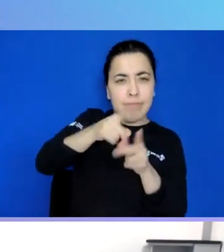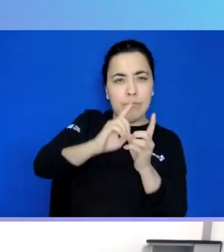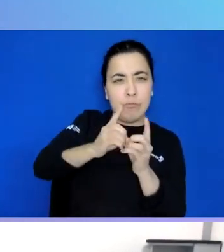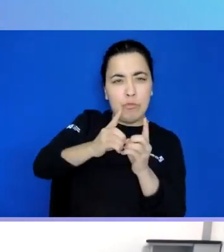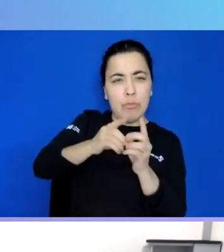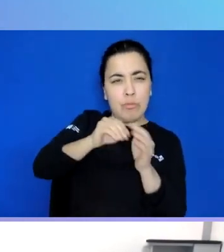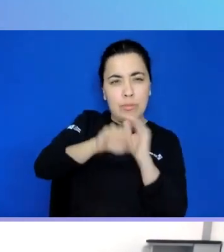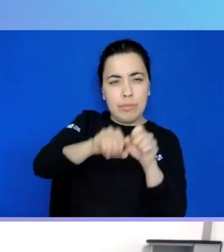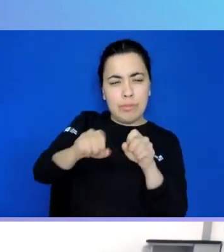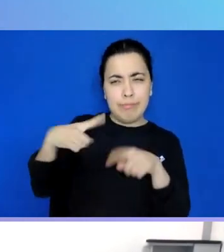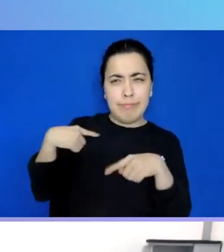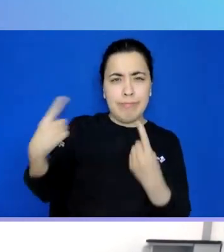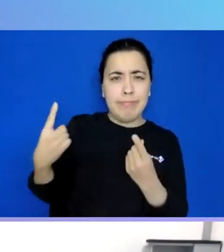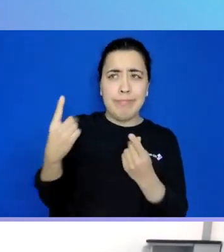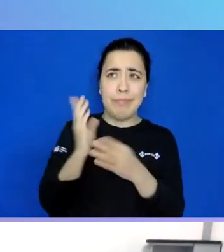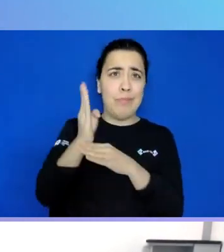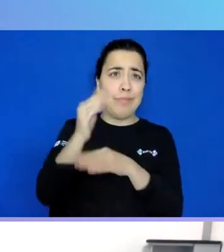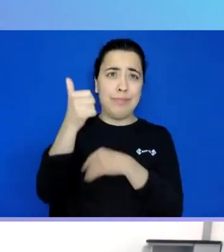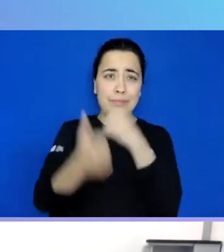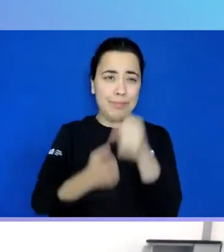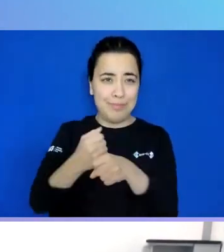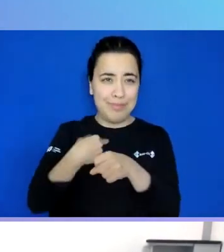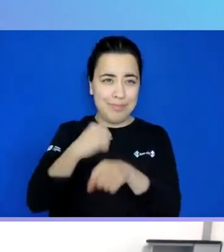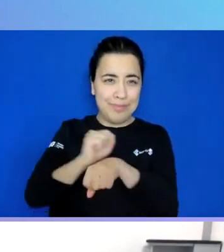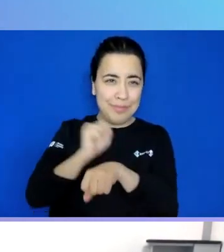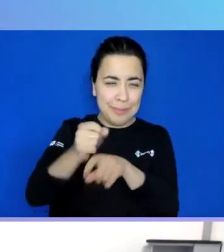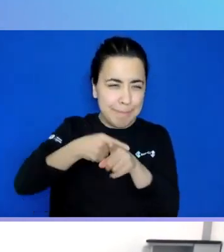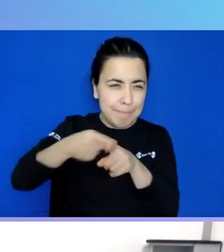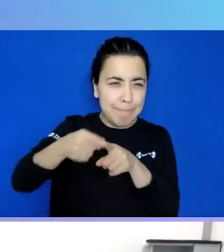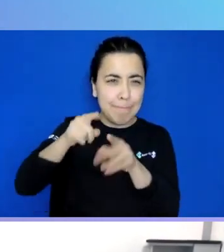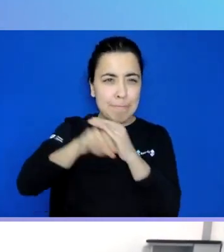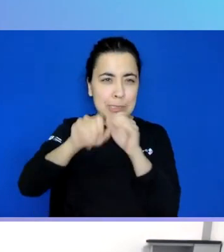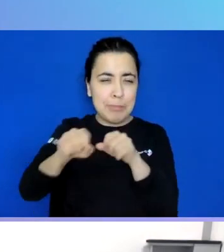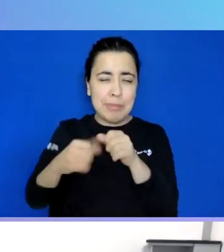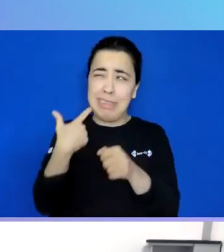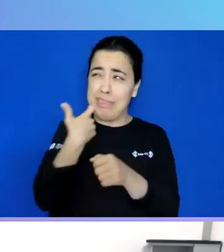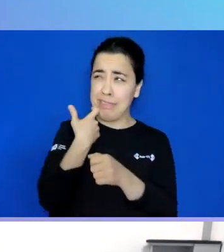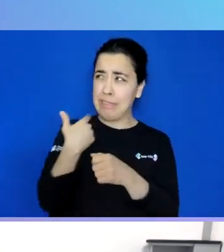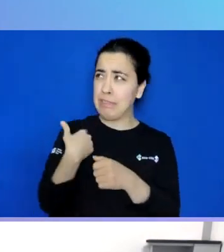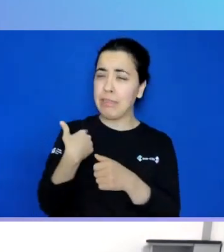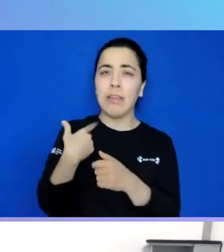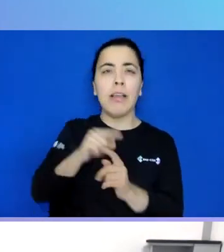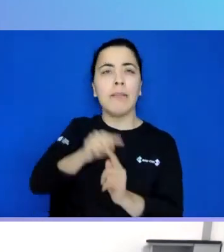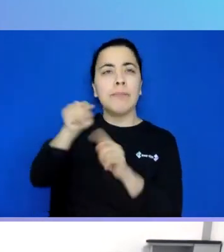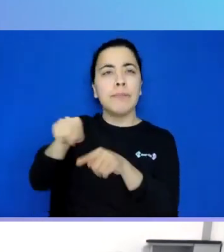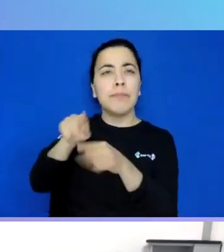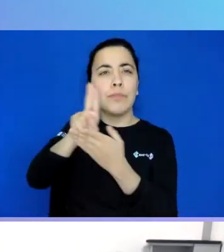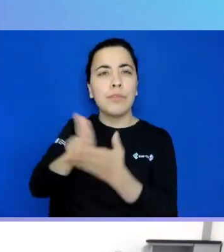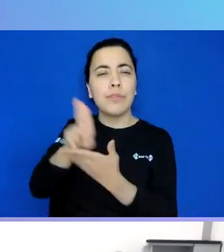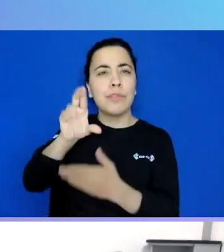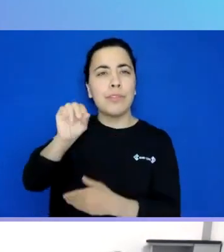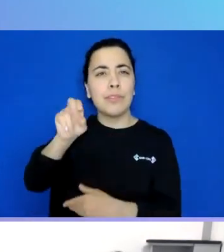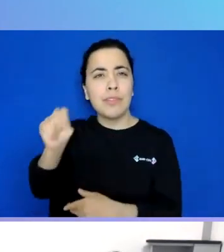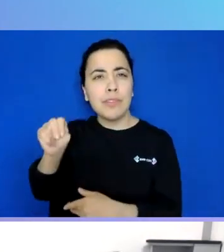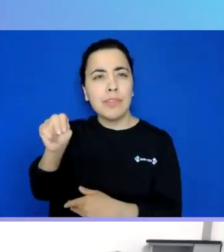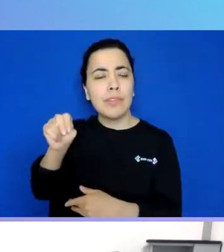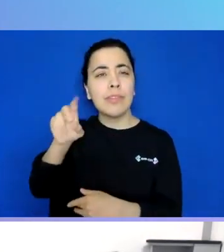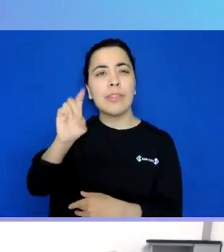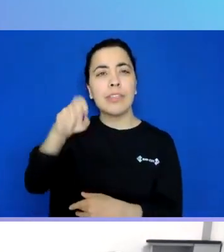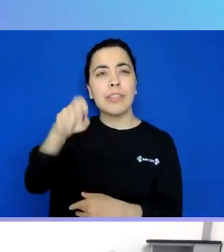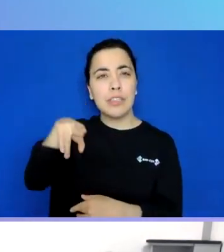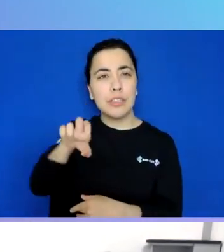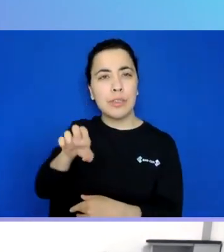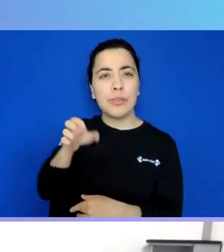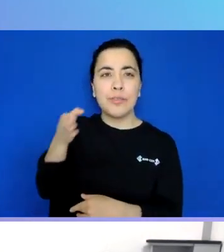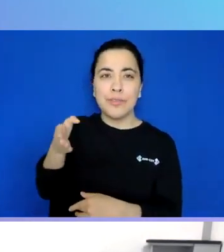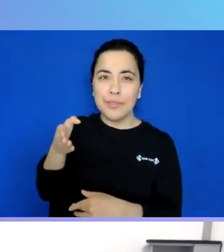been working in accessibility for over 10 years, and most recently, I've been at University of Connecticut at DQ, who is,